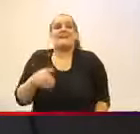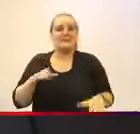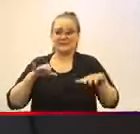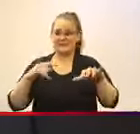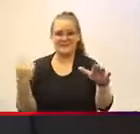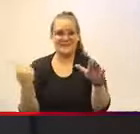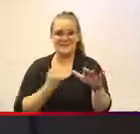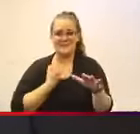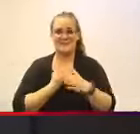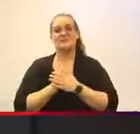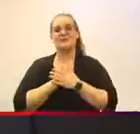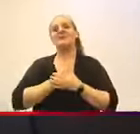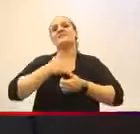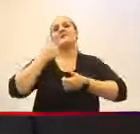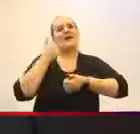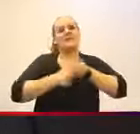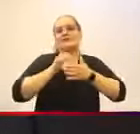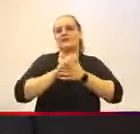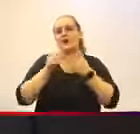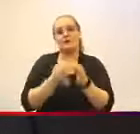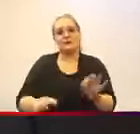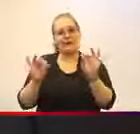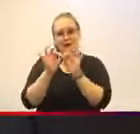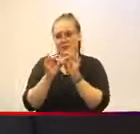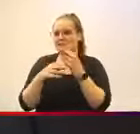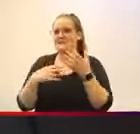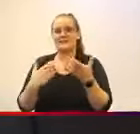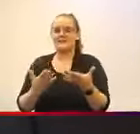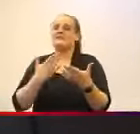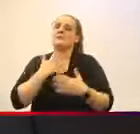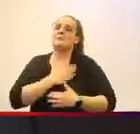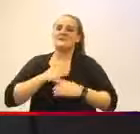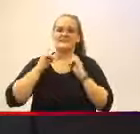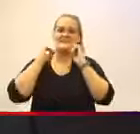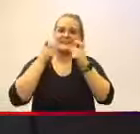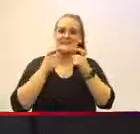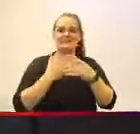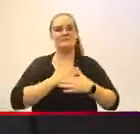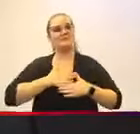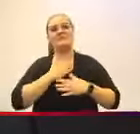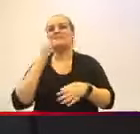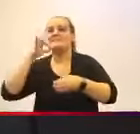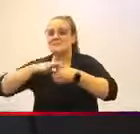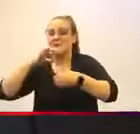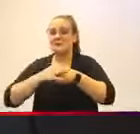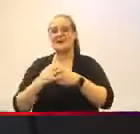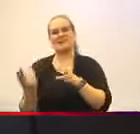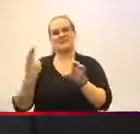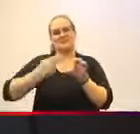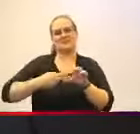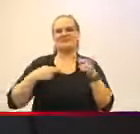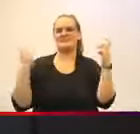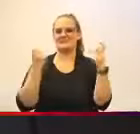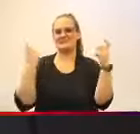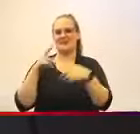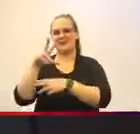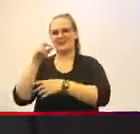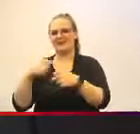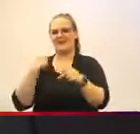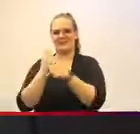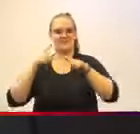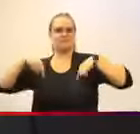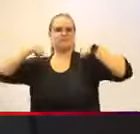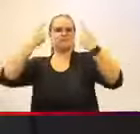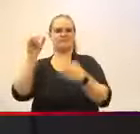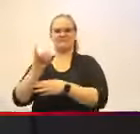vote counts. So please give and please vote and join me in celebrating 30 years of Inside Out Youth